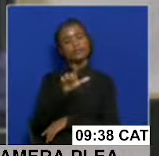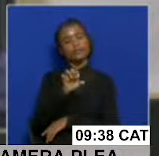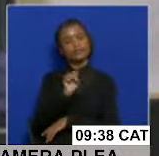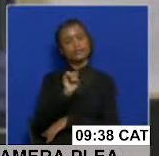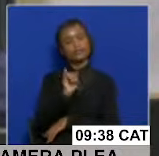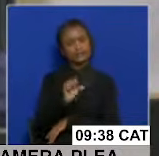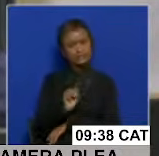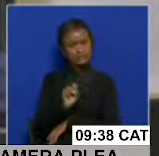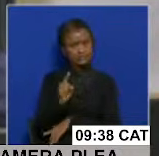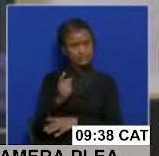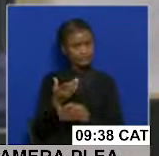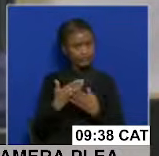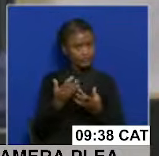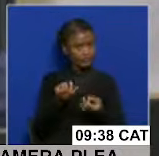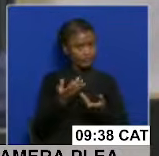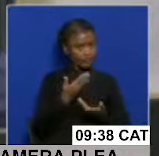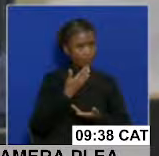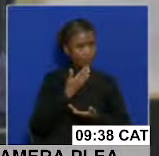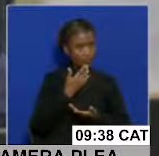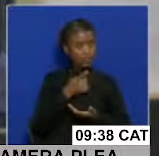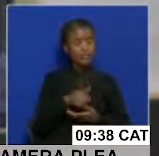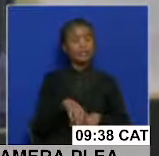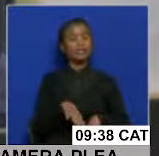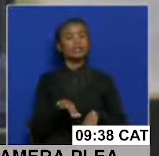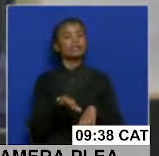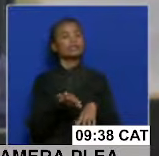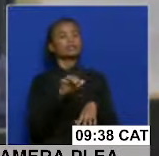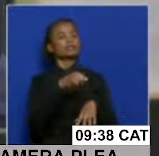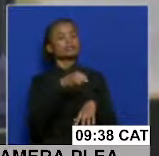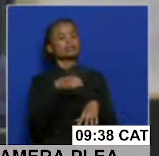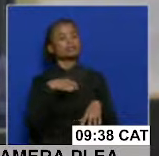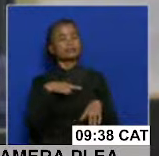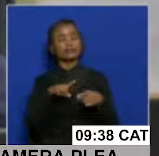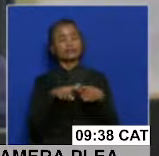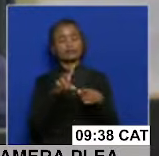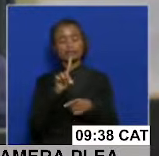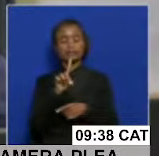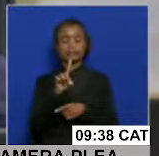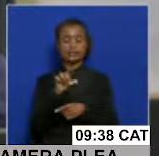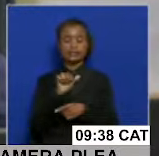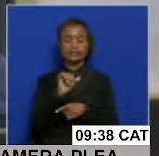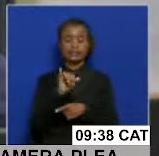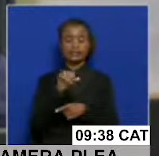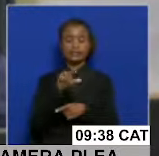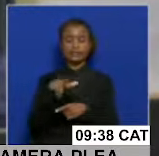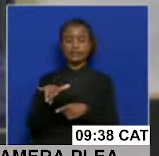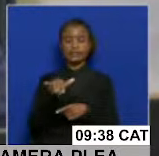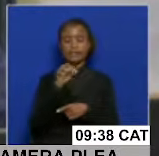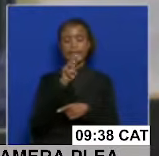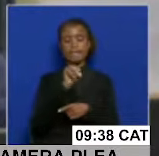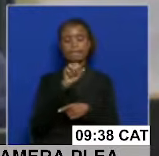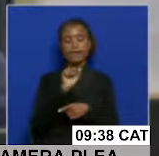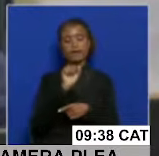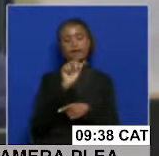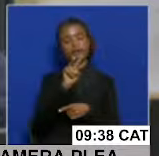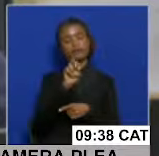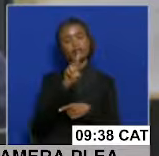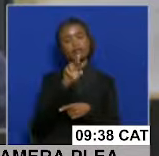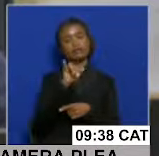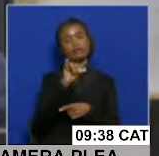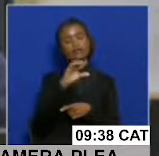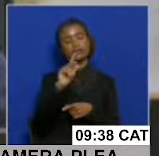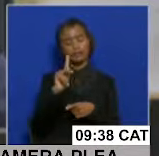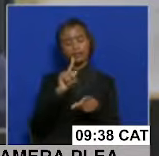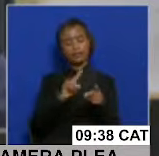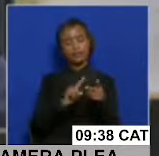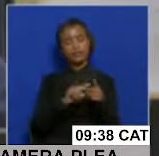Daily Maverick? Daily Maverick and News 24. And News 24. Yes. Oh. So that is the one response we received